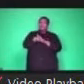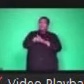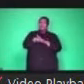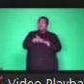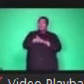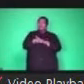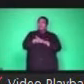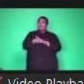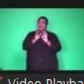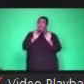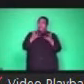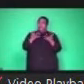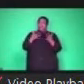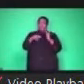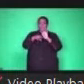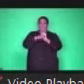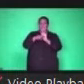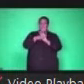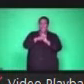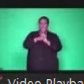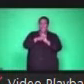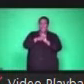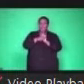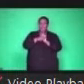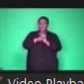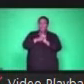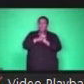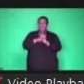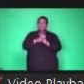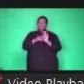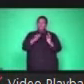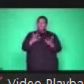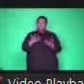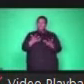Okay. So